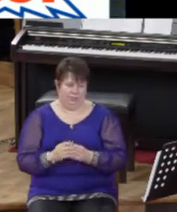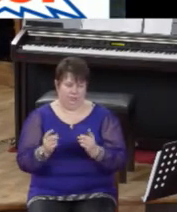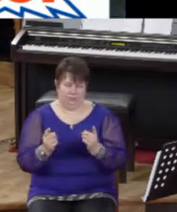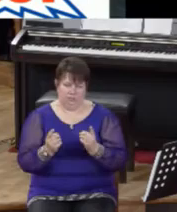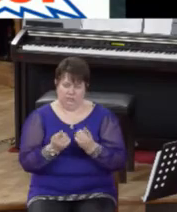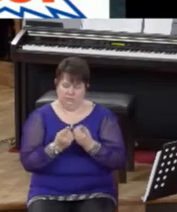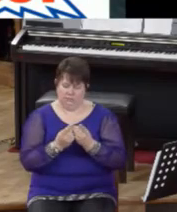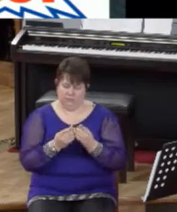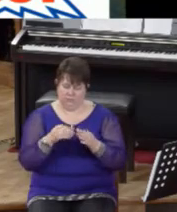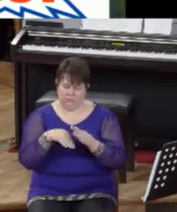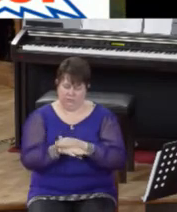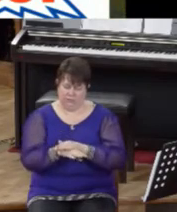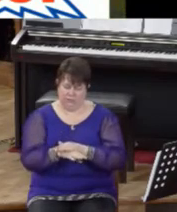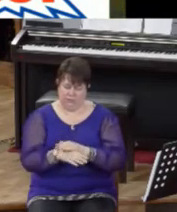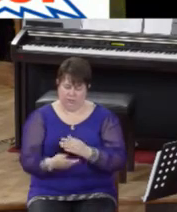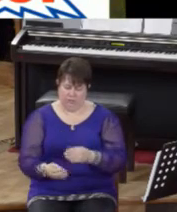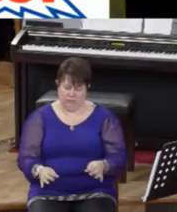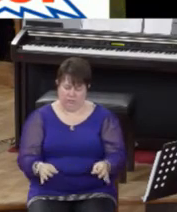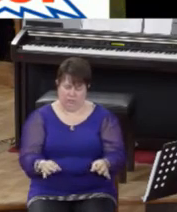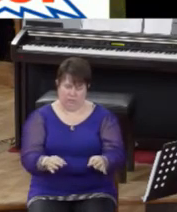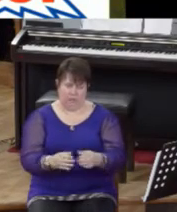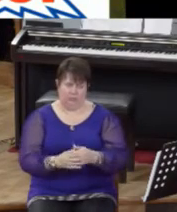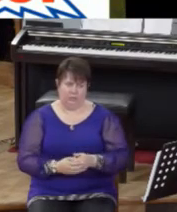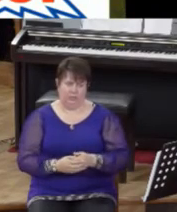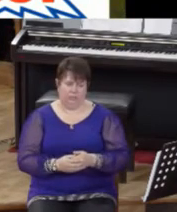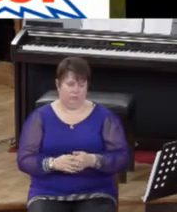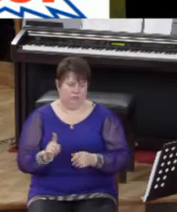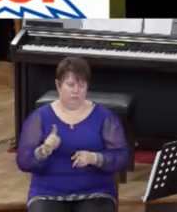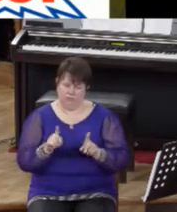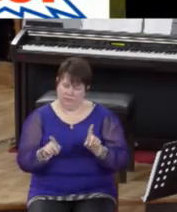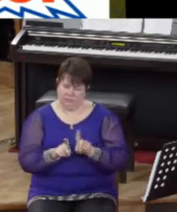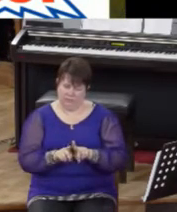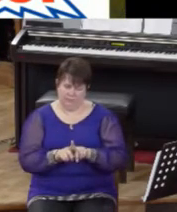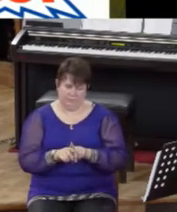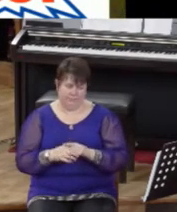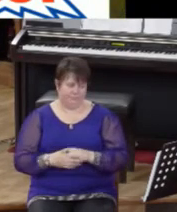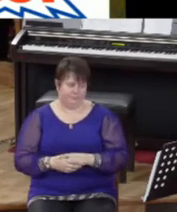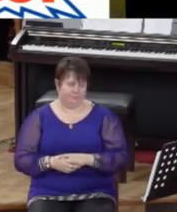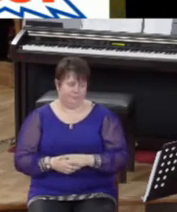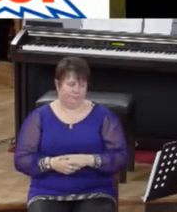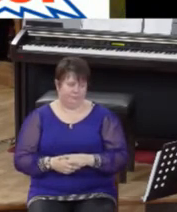been planted is not quite the same.